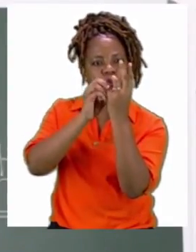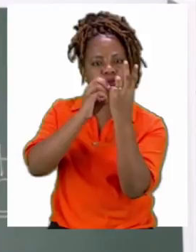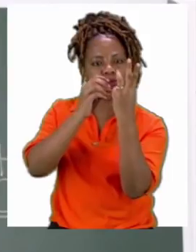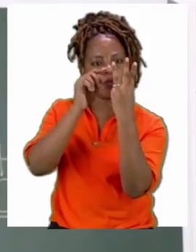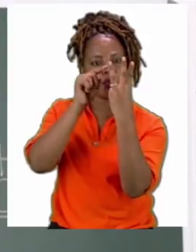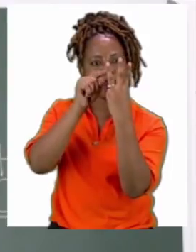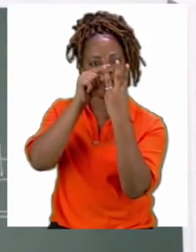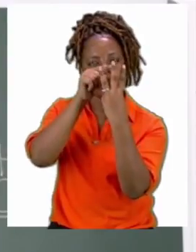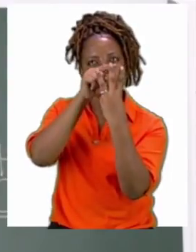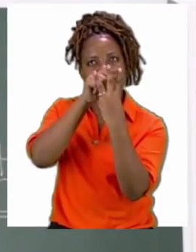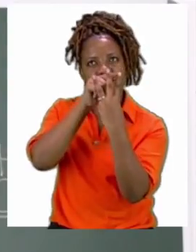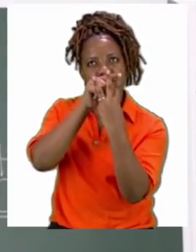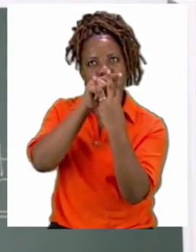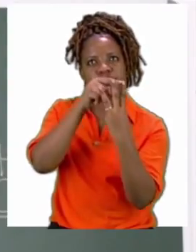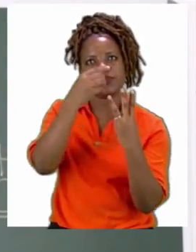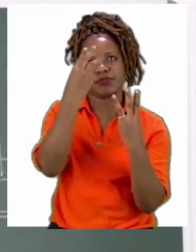to put 3.